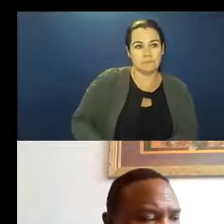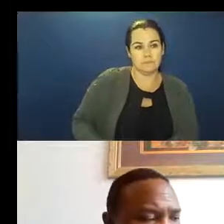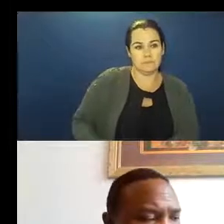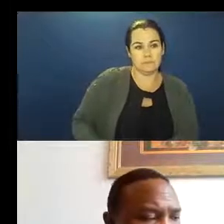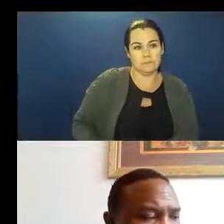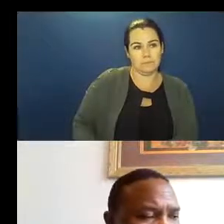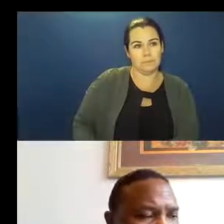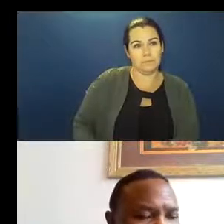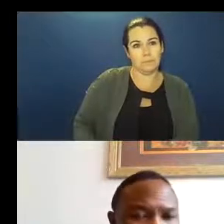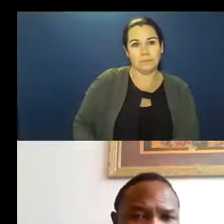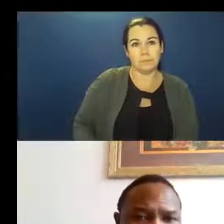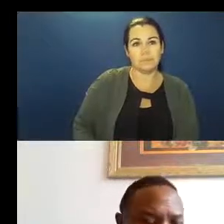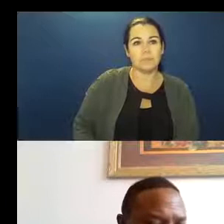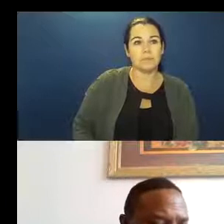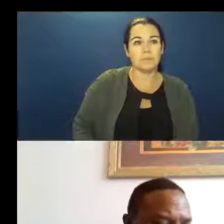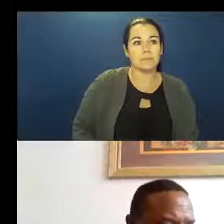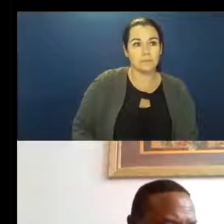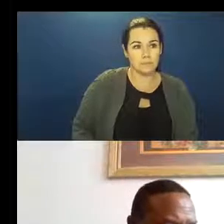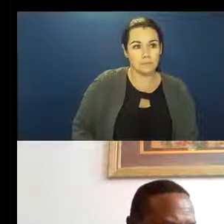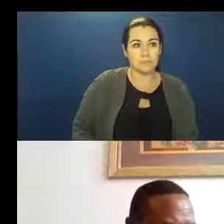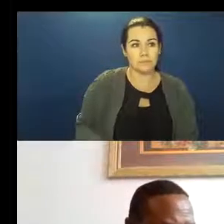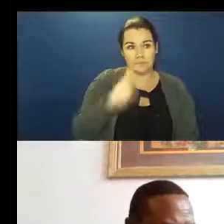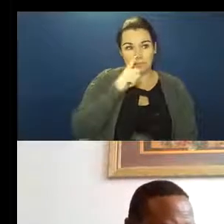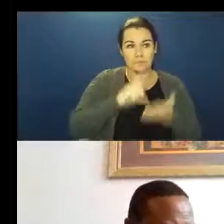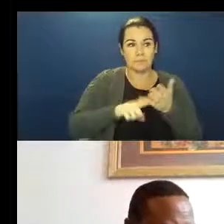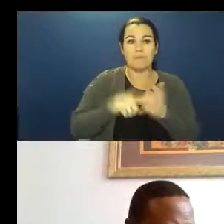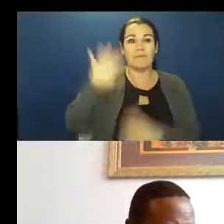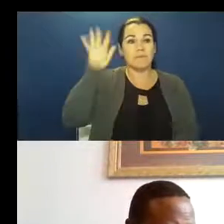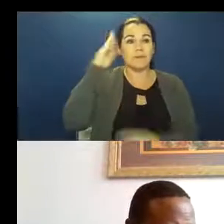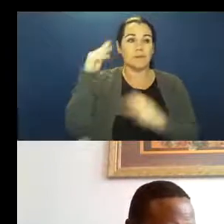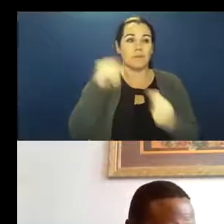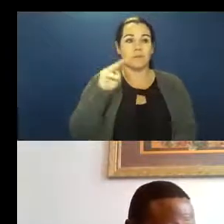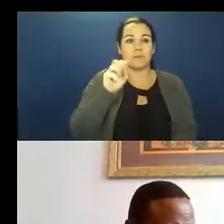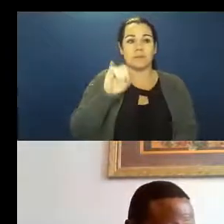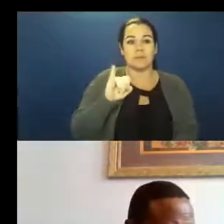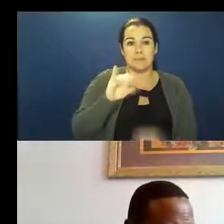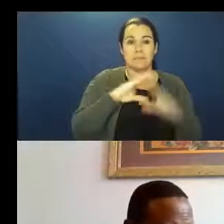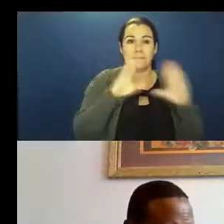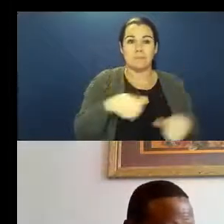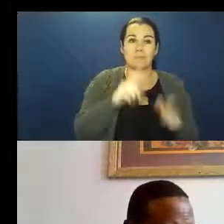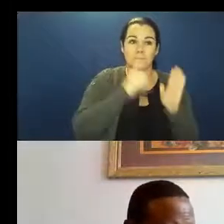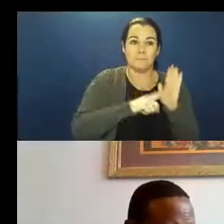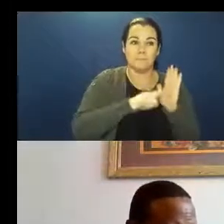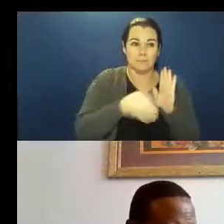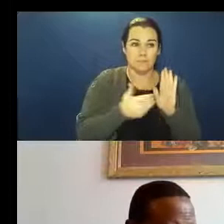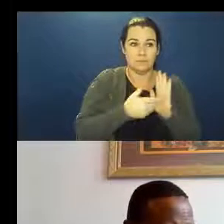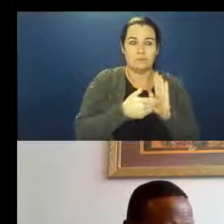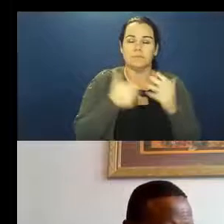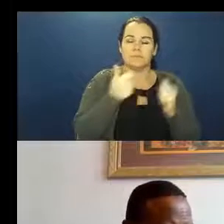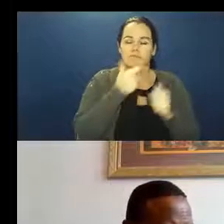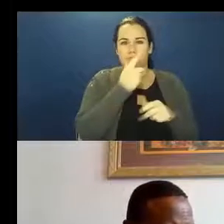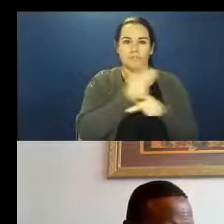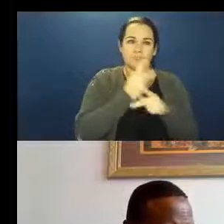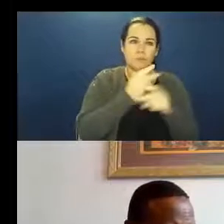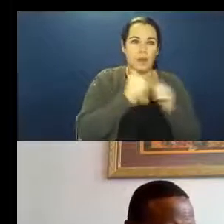Examining the federal funded MSI research-based centers and challenges and opportunities for advancing the disability